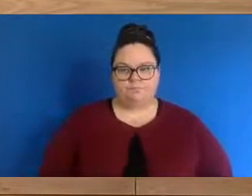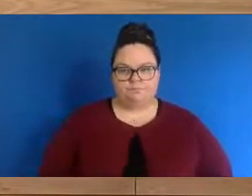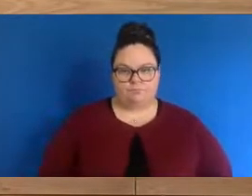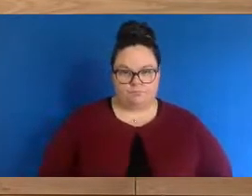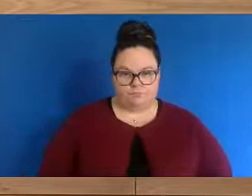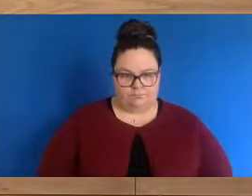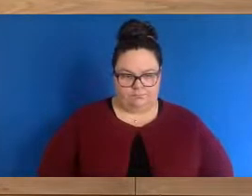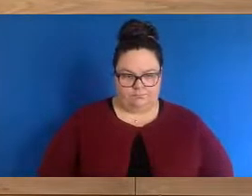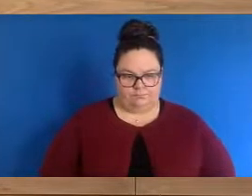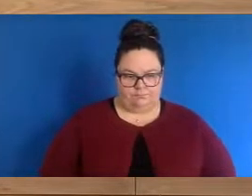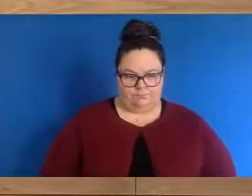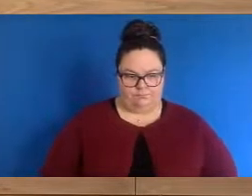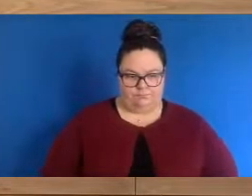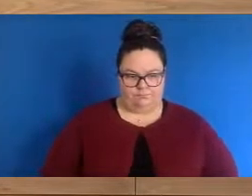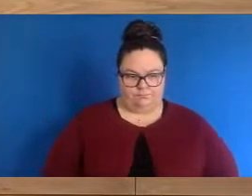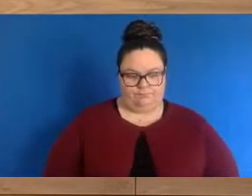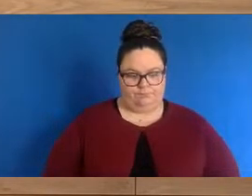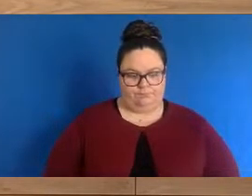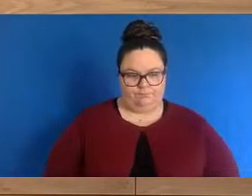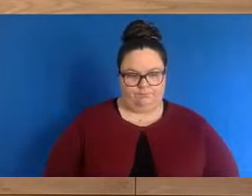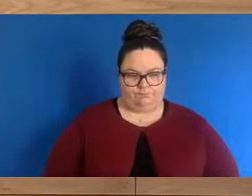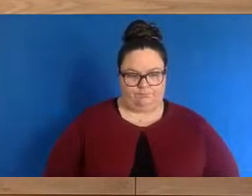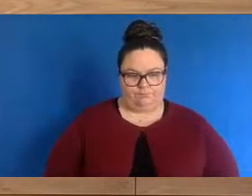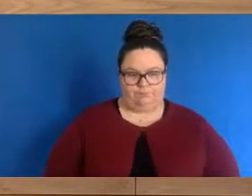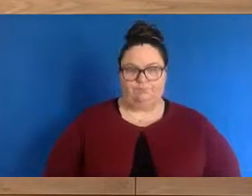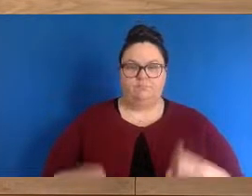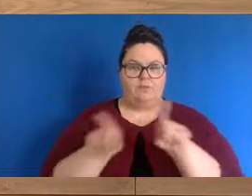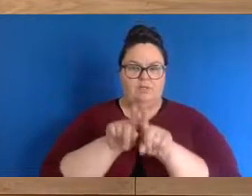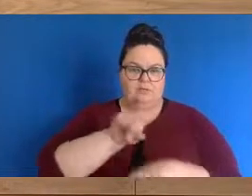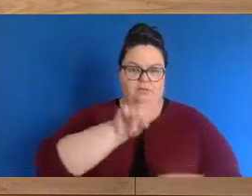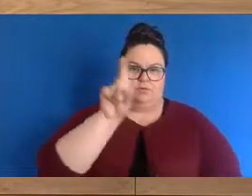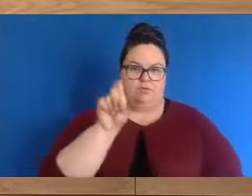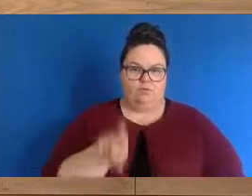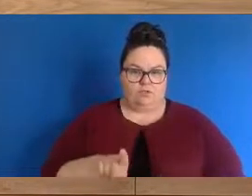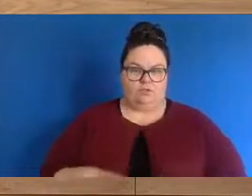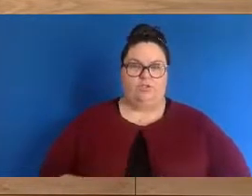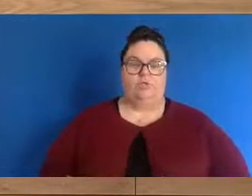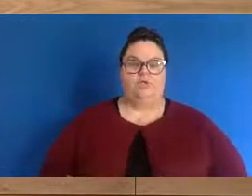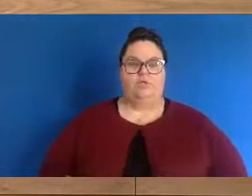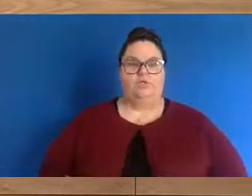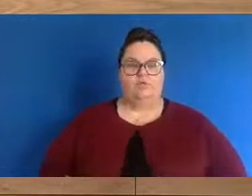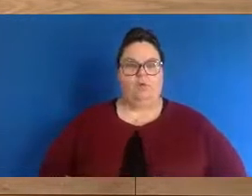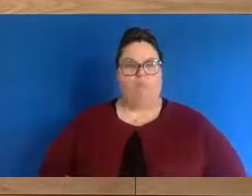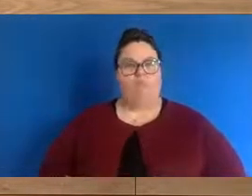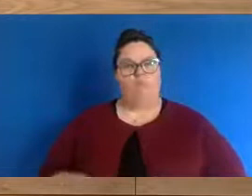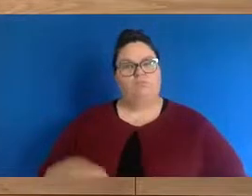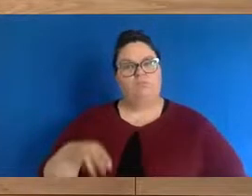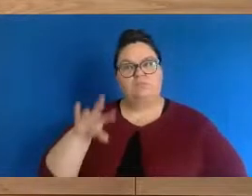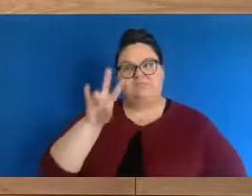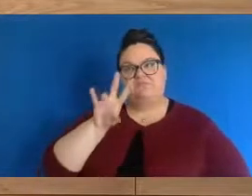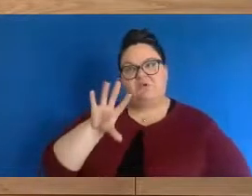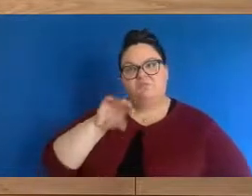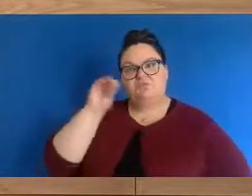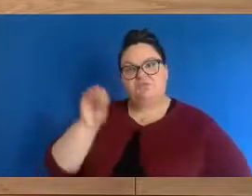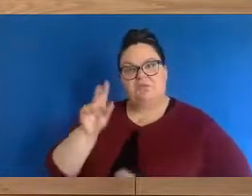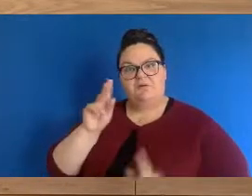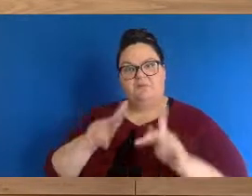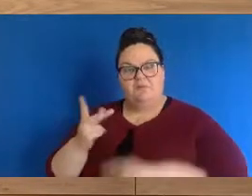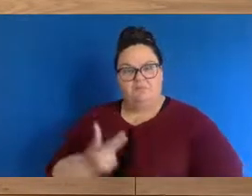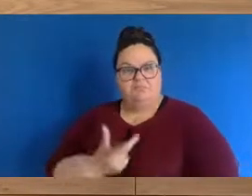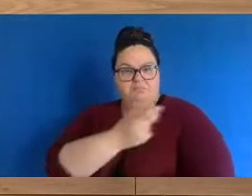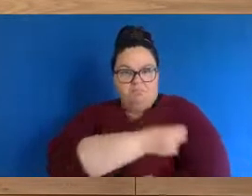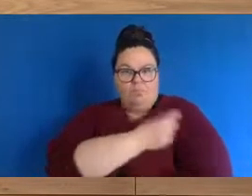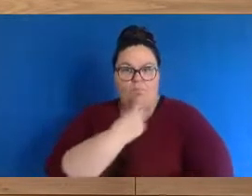So this is a question for Dr. Russell. Dr. Russell, ever since we reached the 75% target for the first